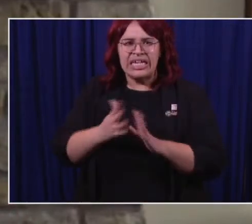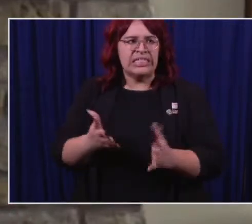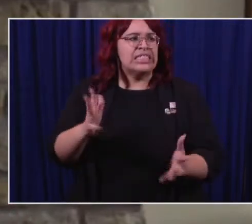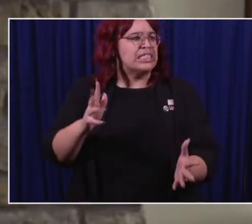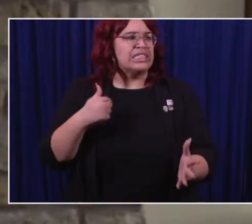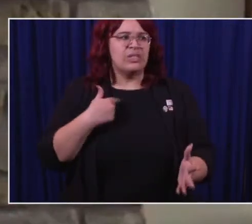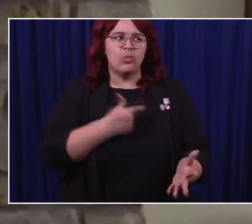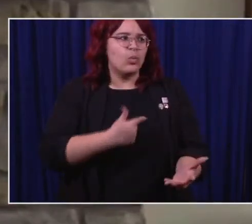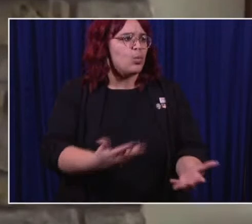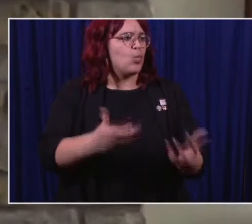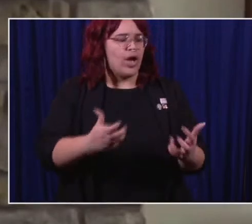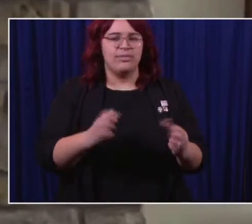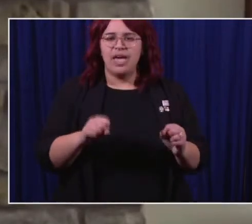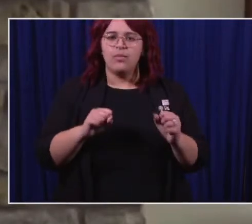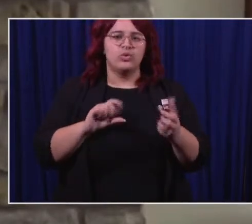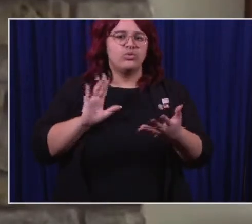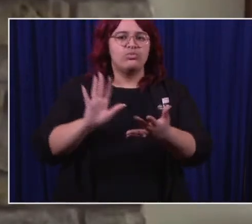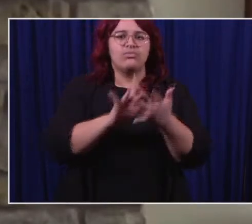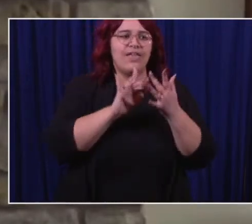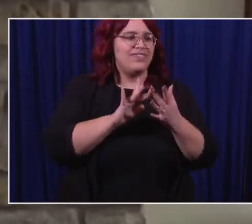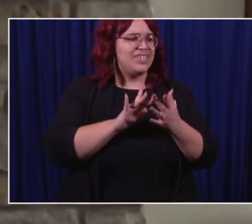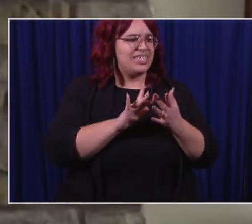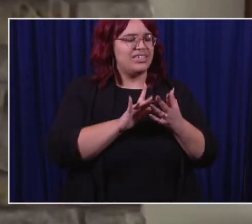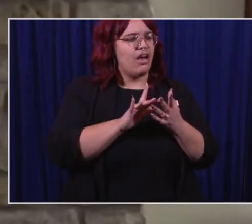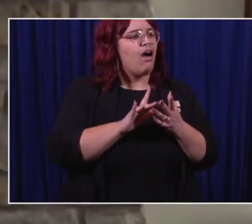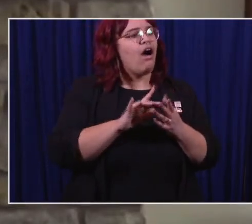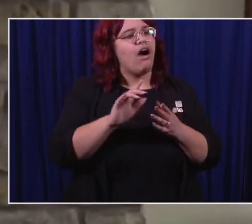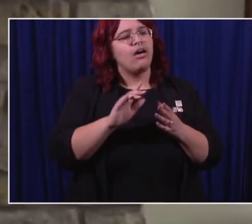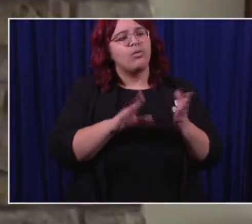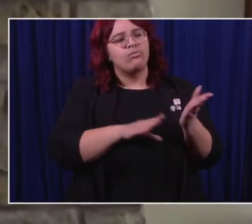that population. We are also going out.